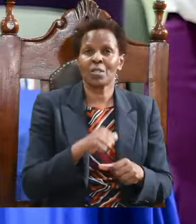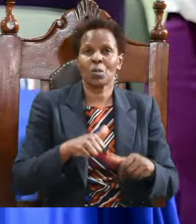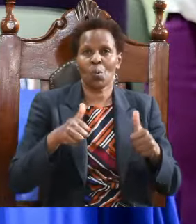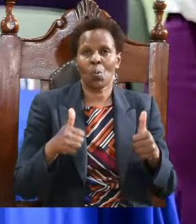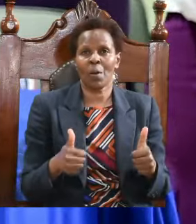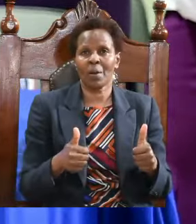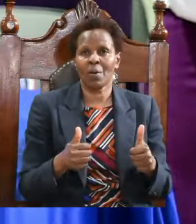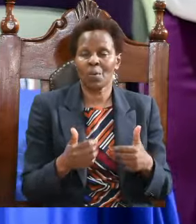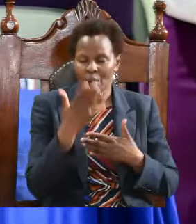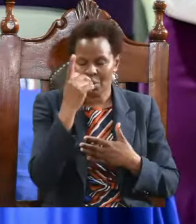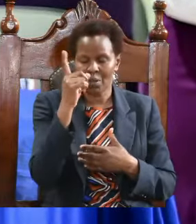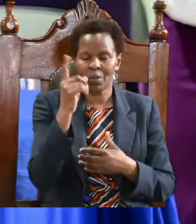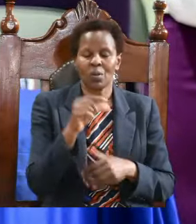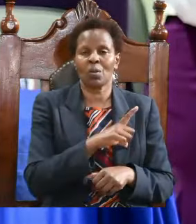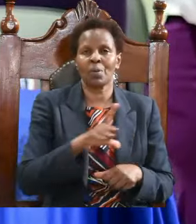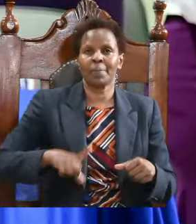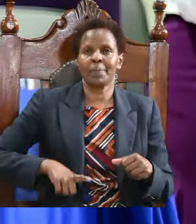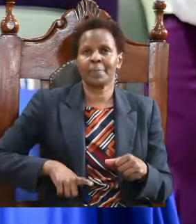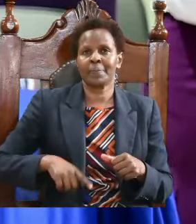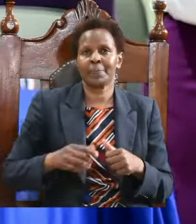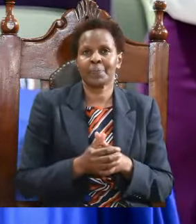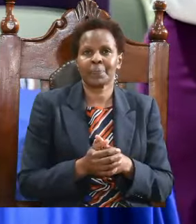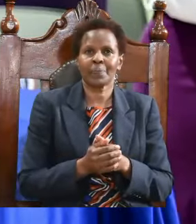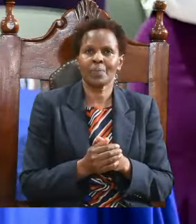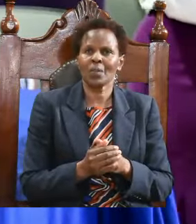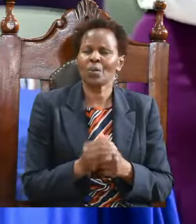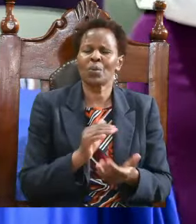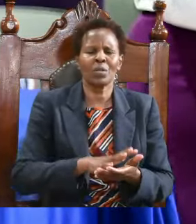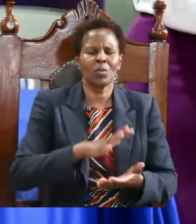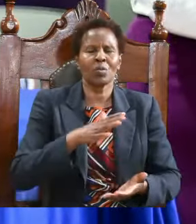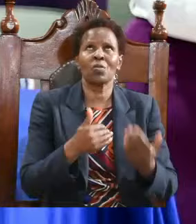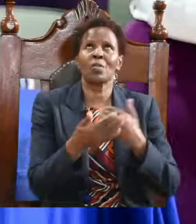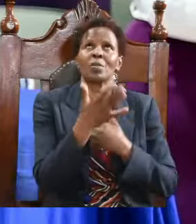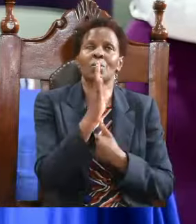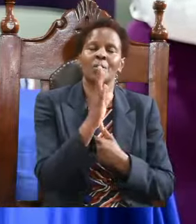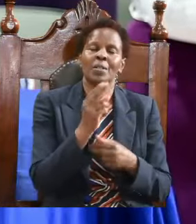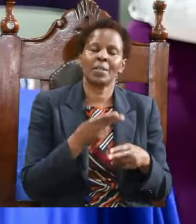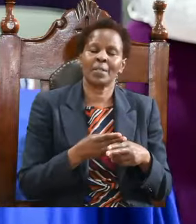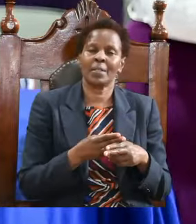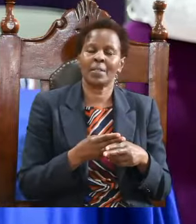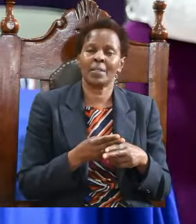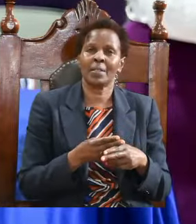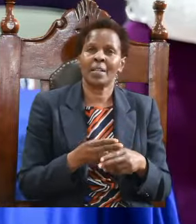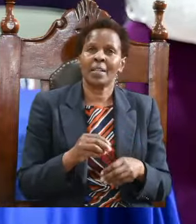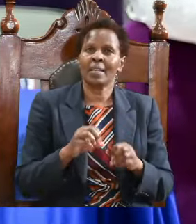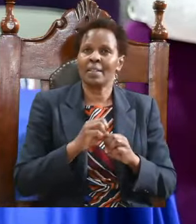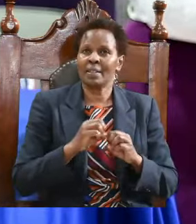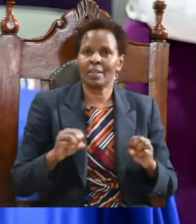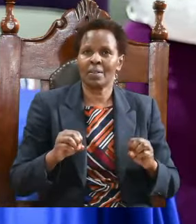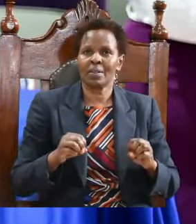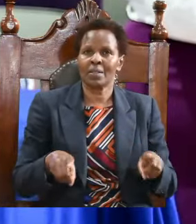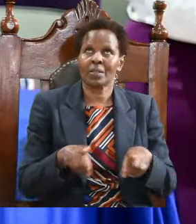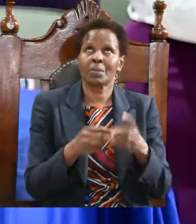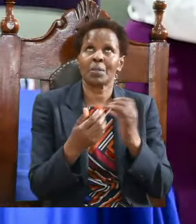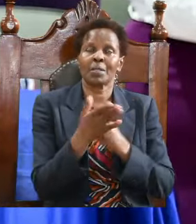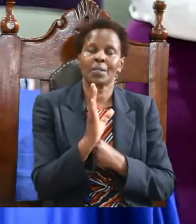We honor you, Lord. We glorify you. There is none other like you.